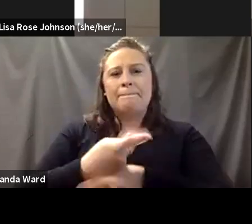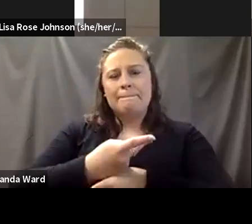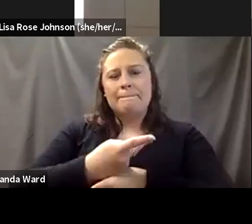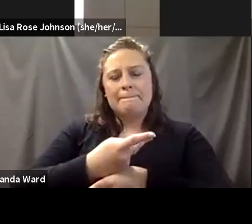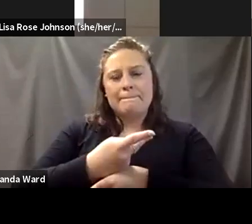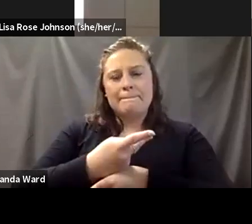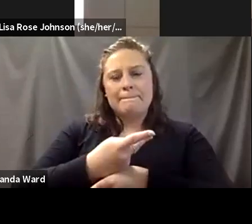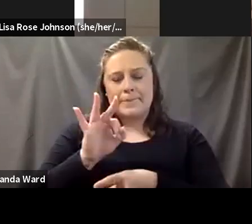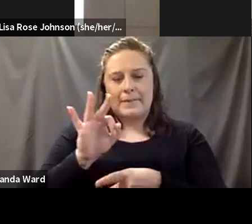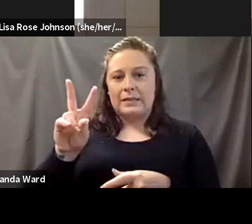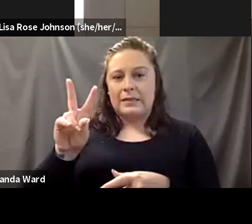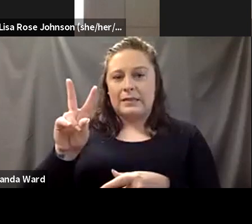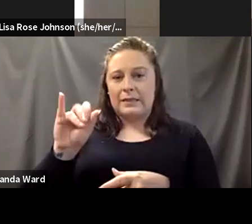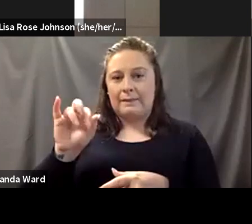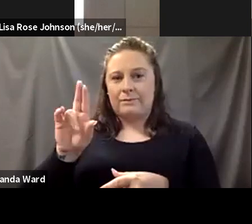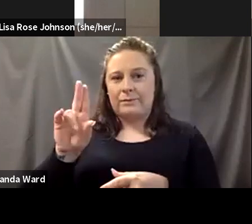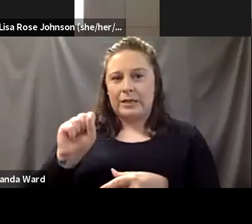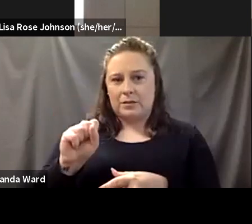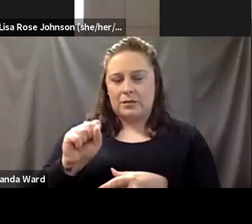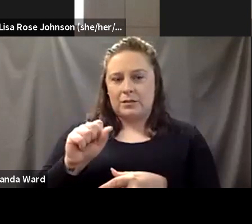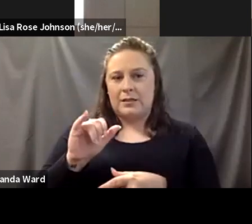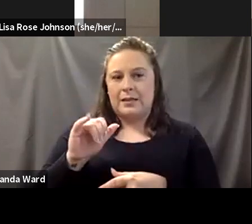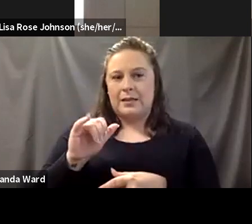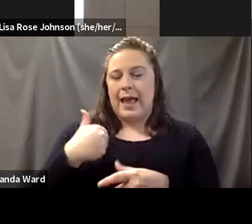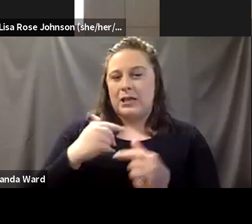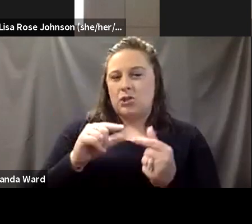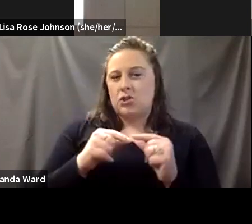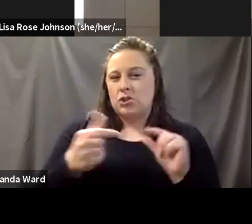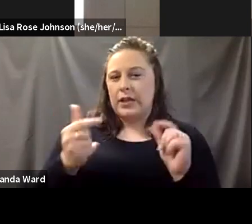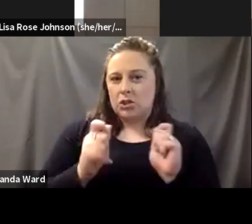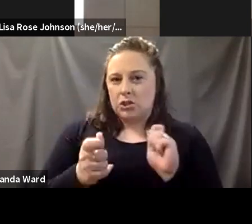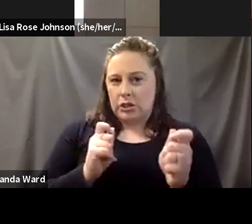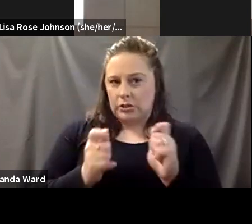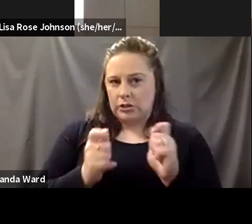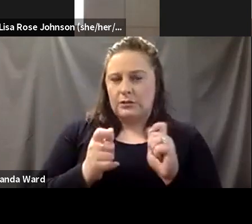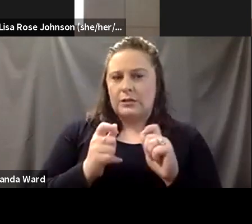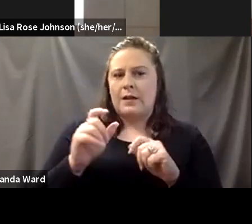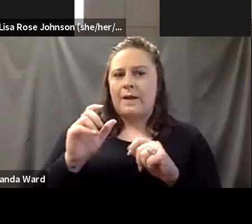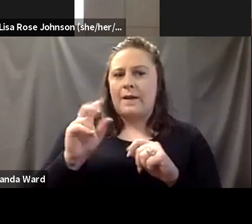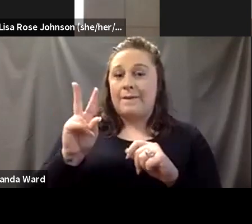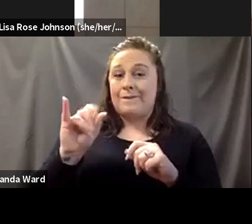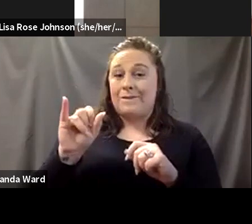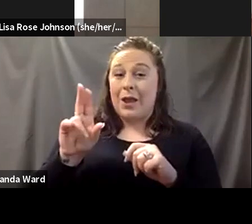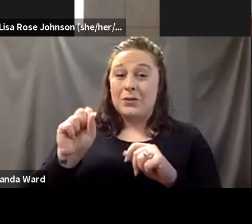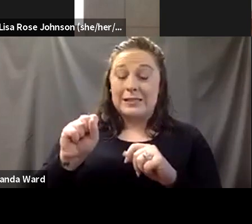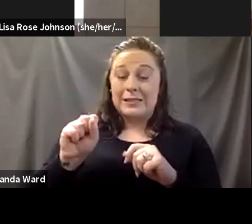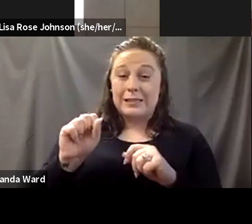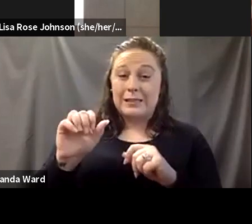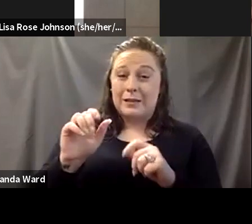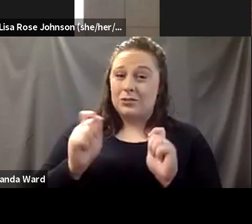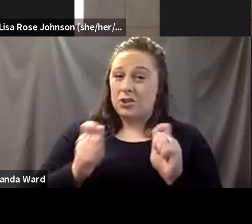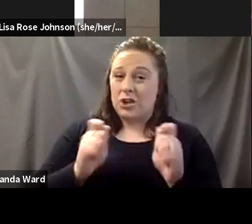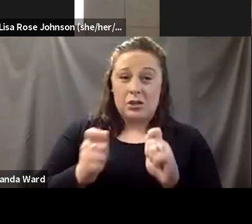of the virus that has a combination of genetic changes. Viruses mutate all the time. It's part of their